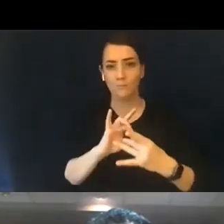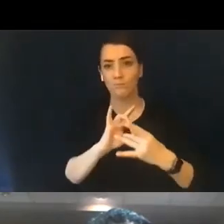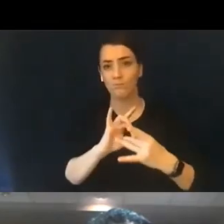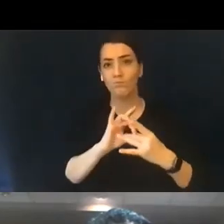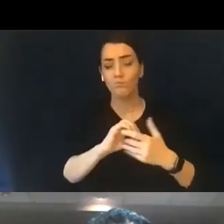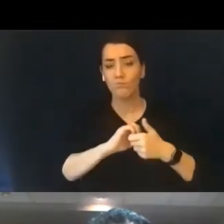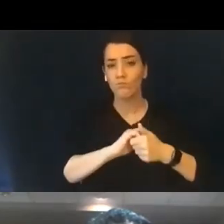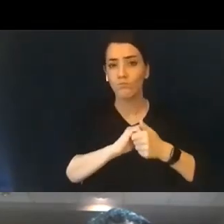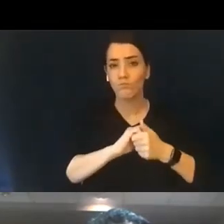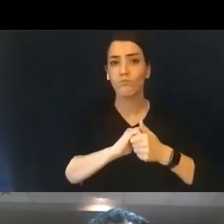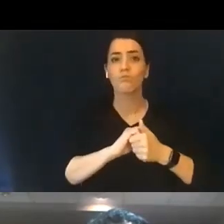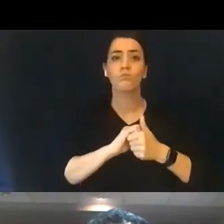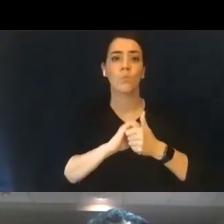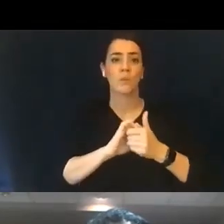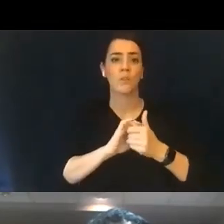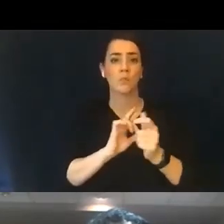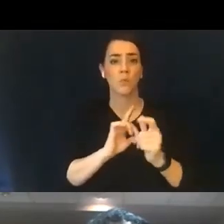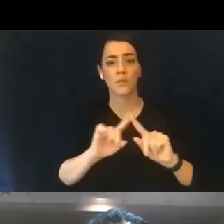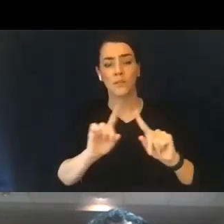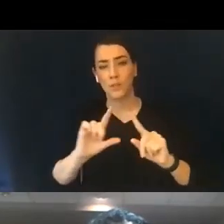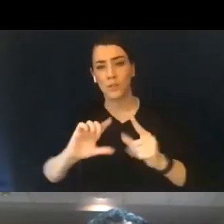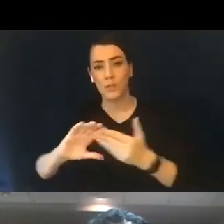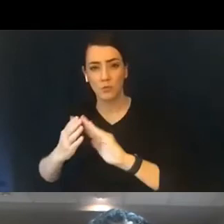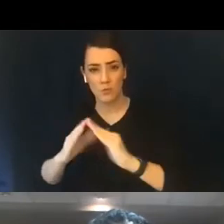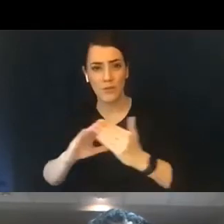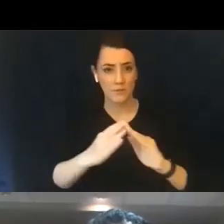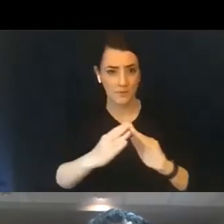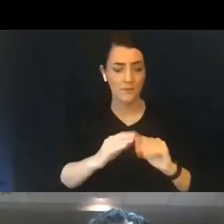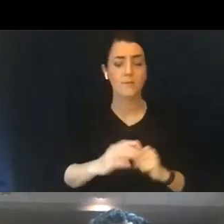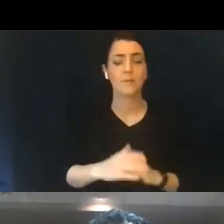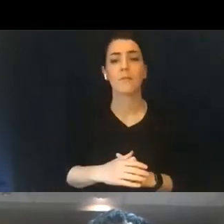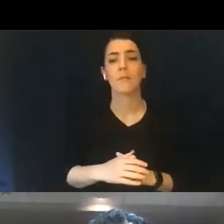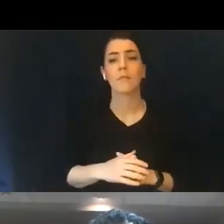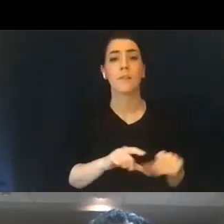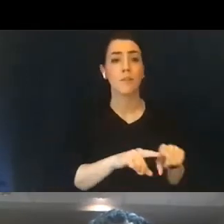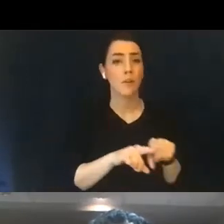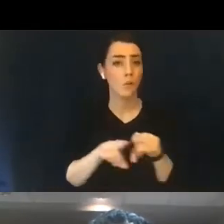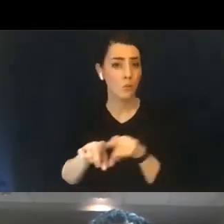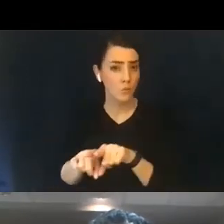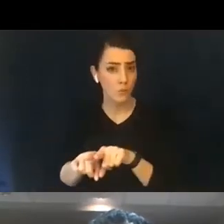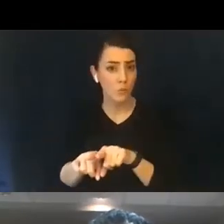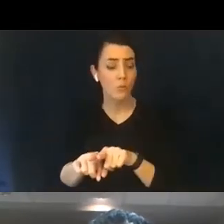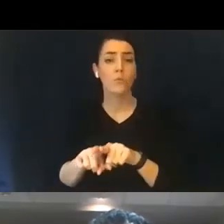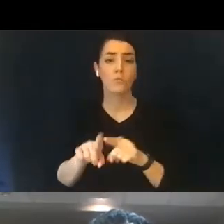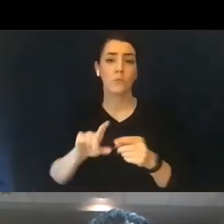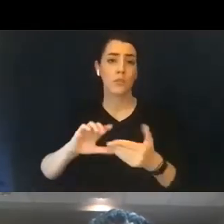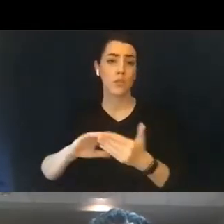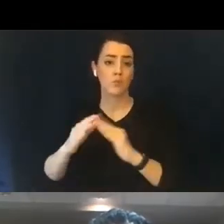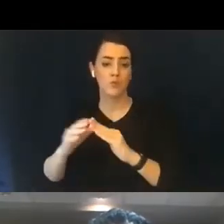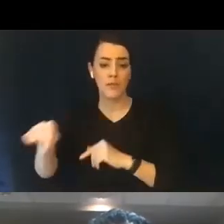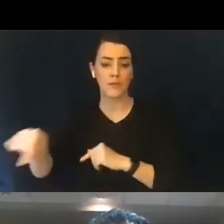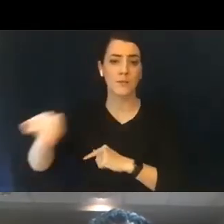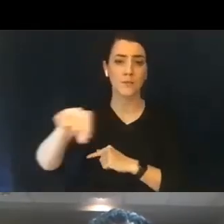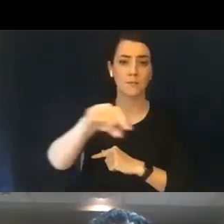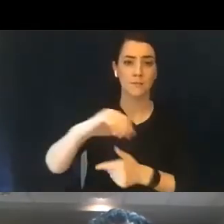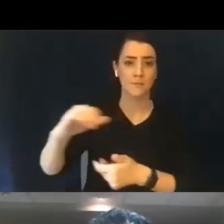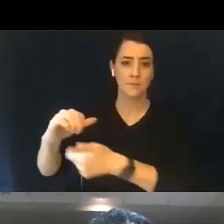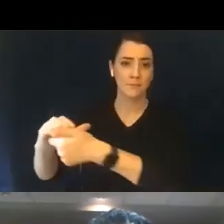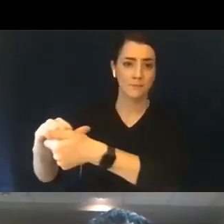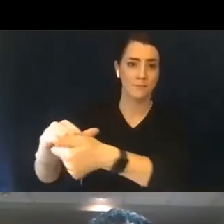Genocide Studies with these communities, but also more importantly, within communities amongst each other. One of